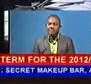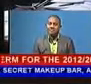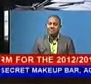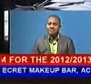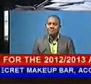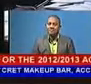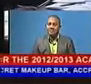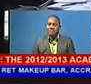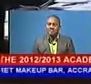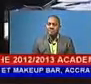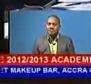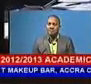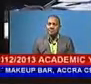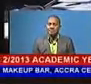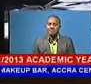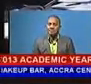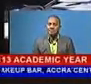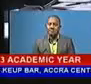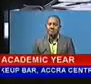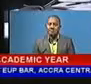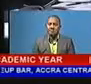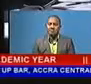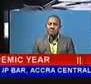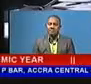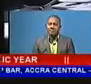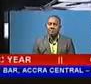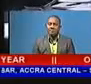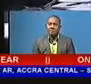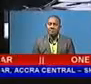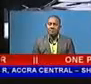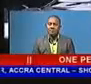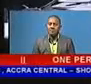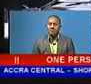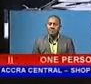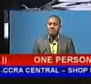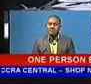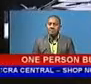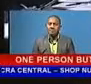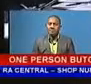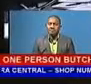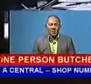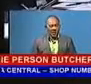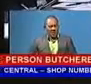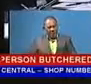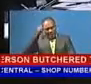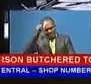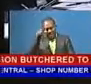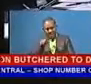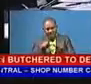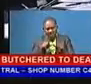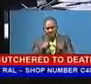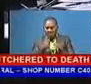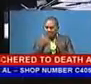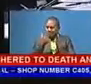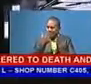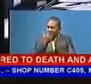alright. My recollection was that when the list